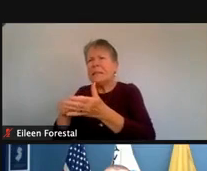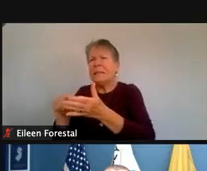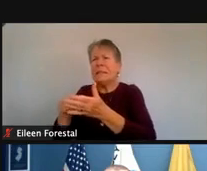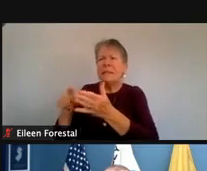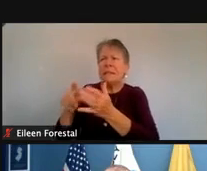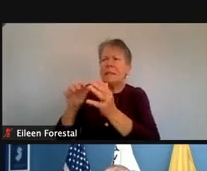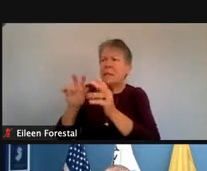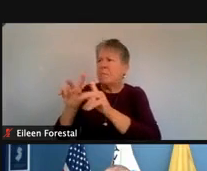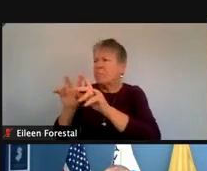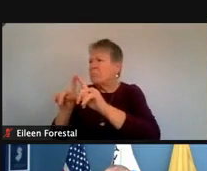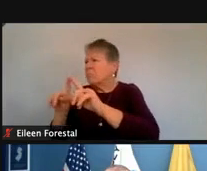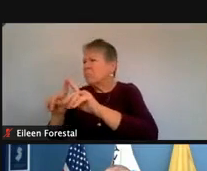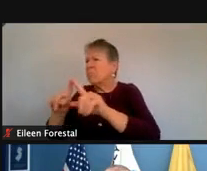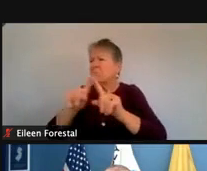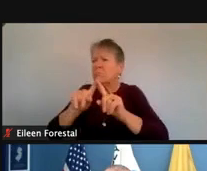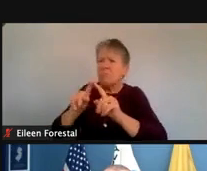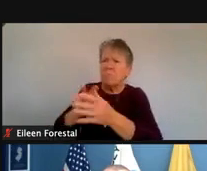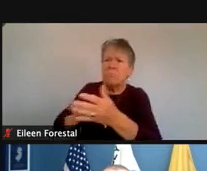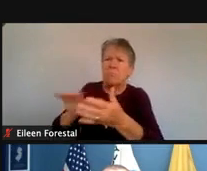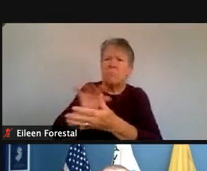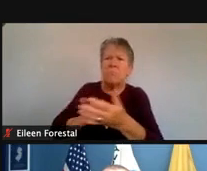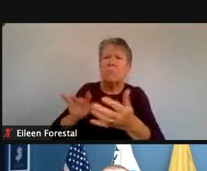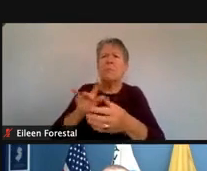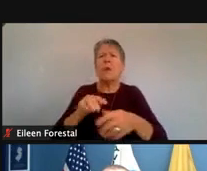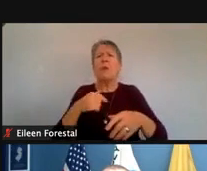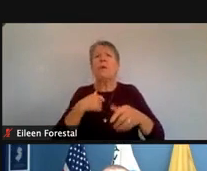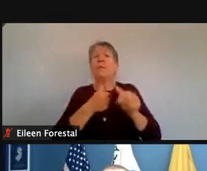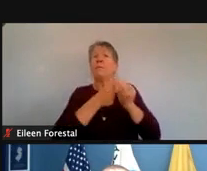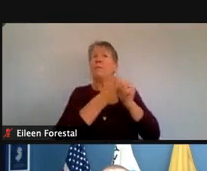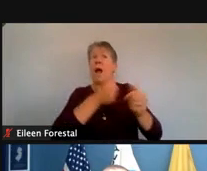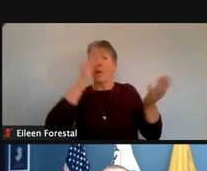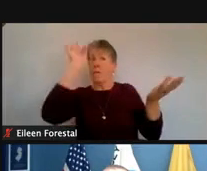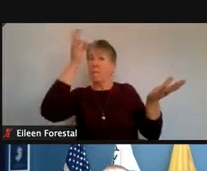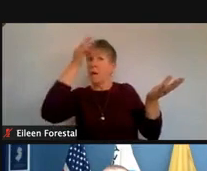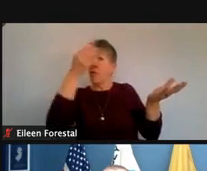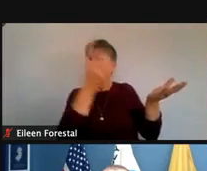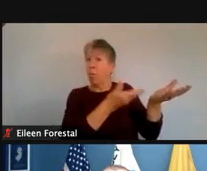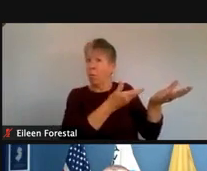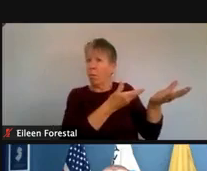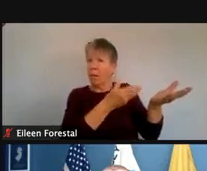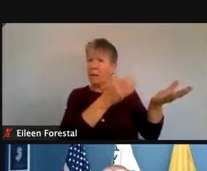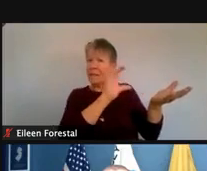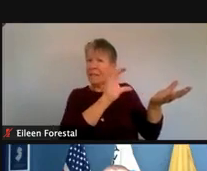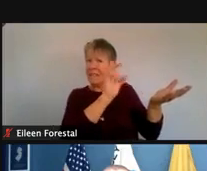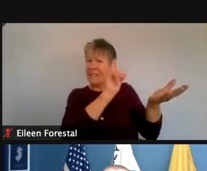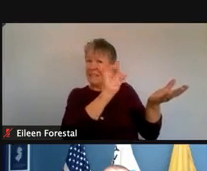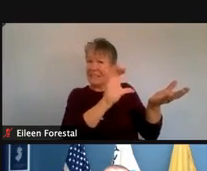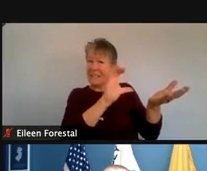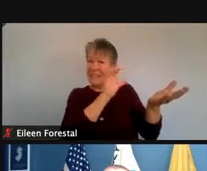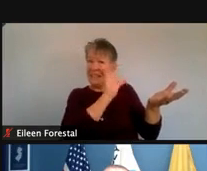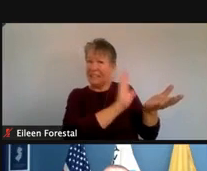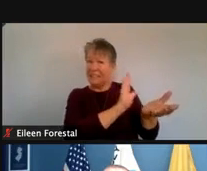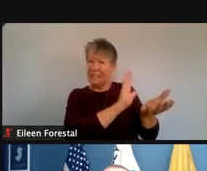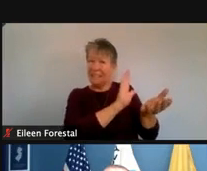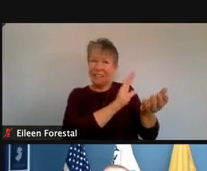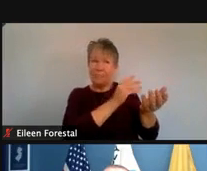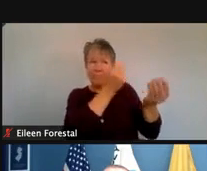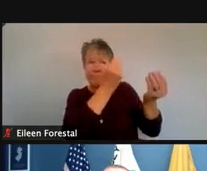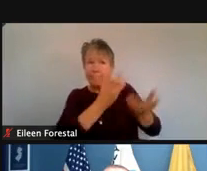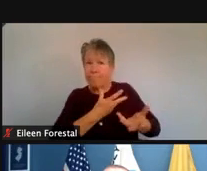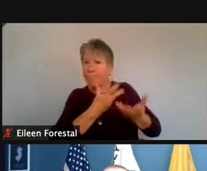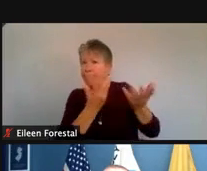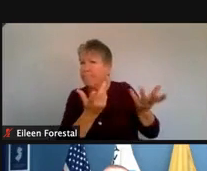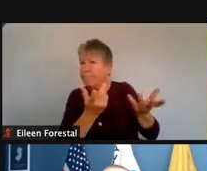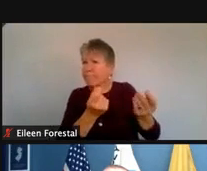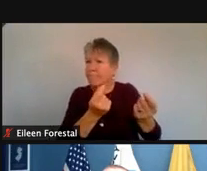government. The CDC guidance stipulates that in phase 1, the limited doses will be